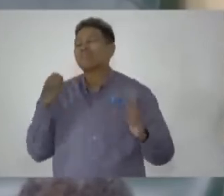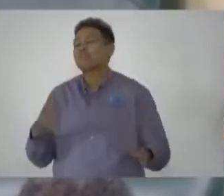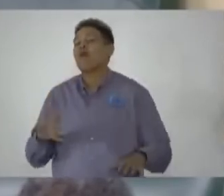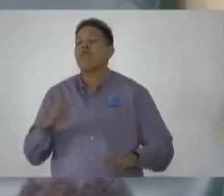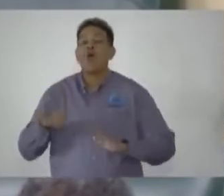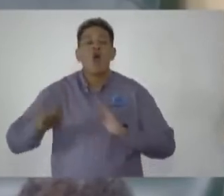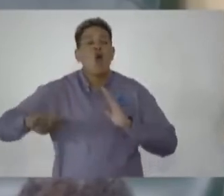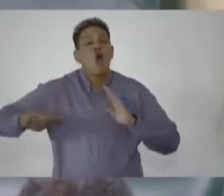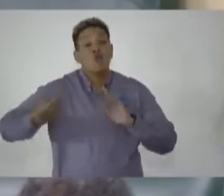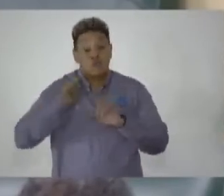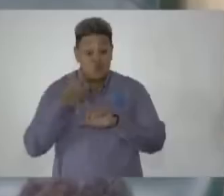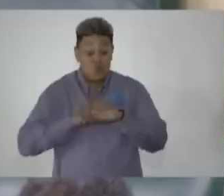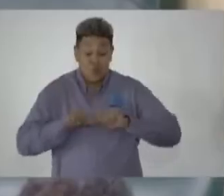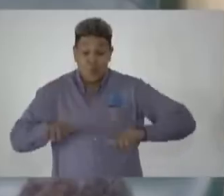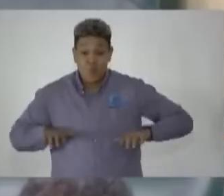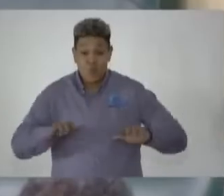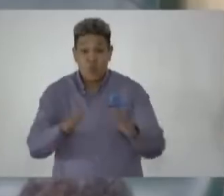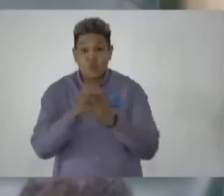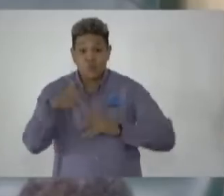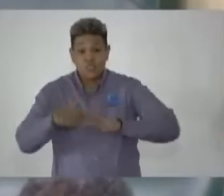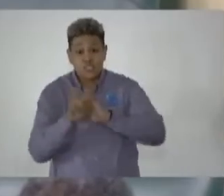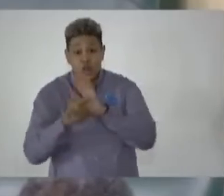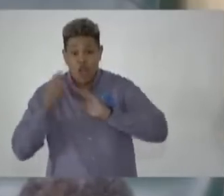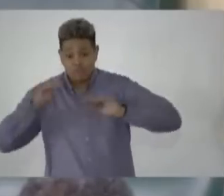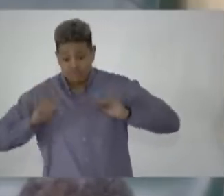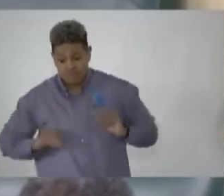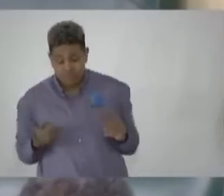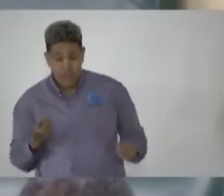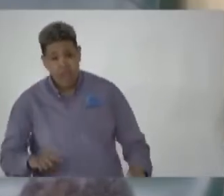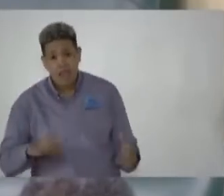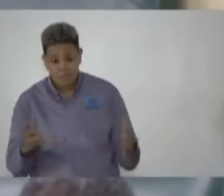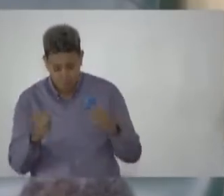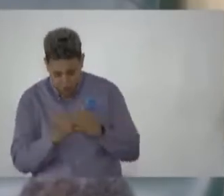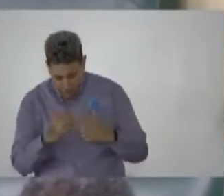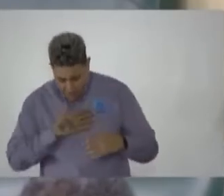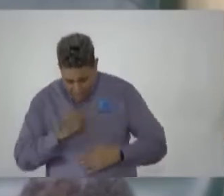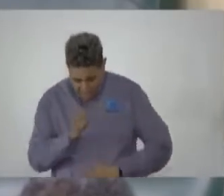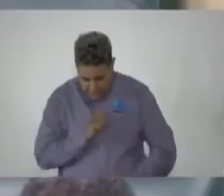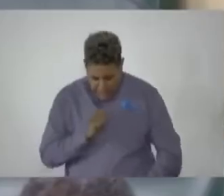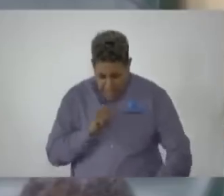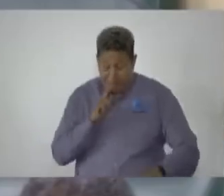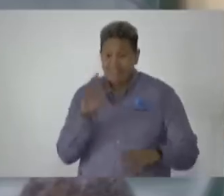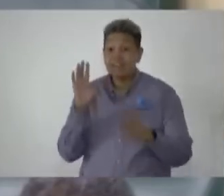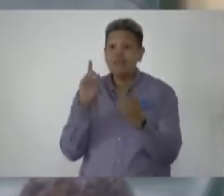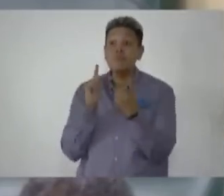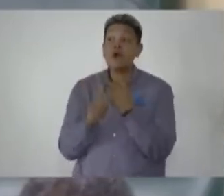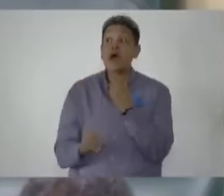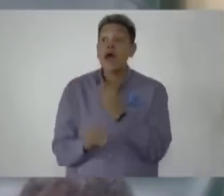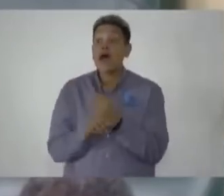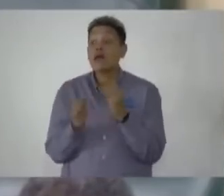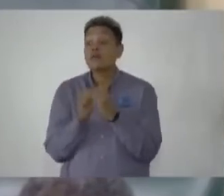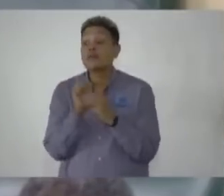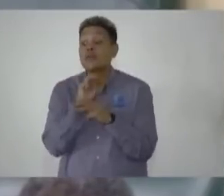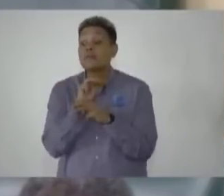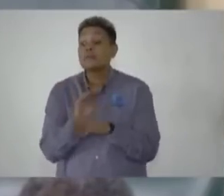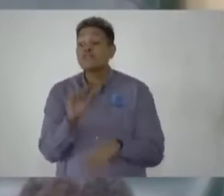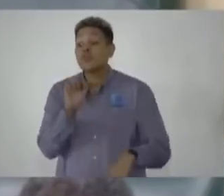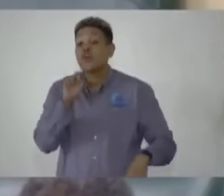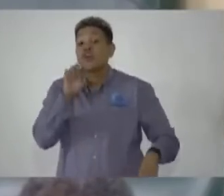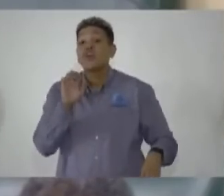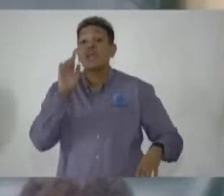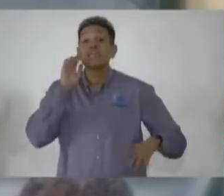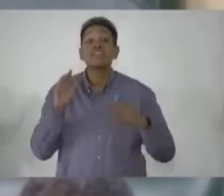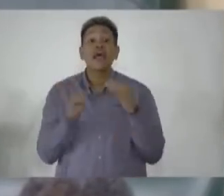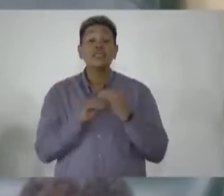hours, working through this piece of legislation with myself initially and with Minister Grange